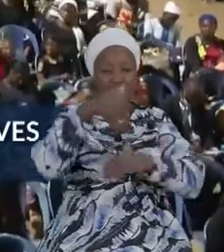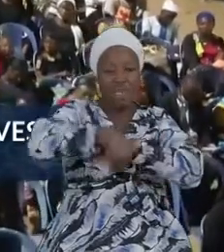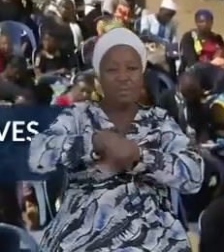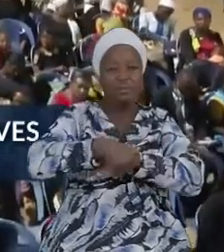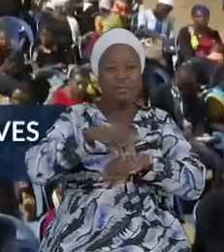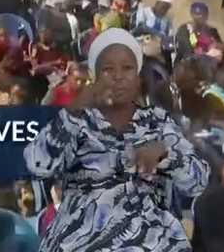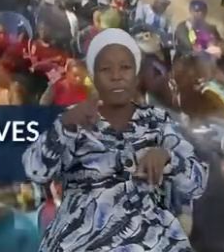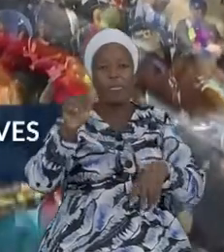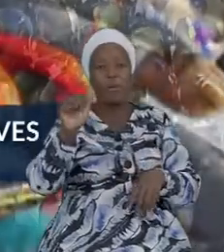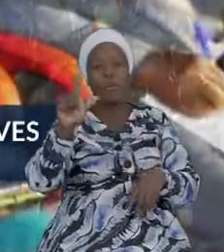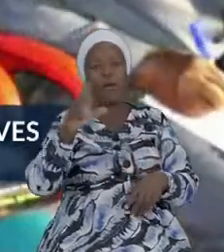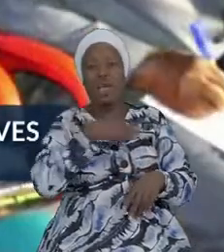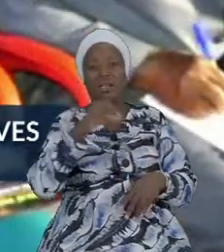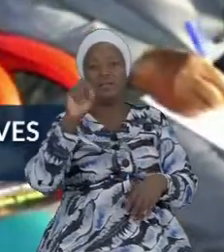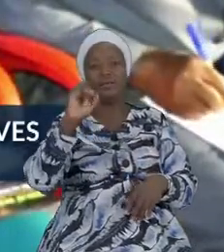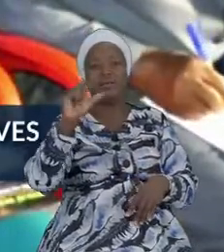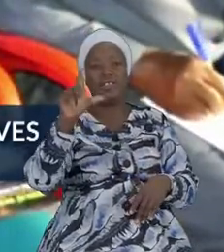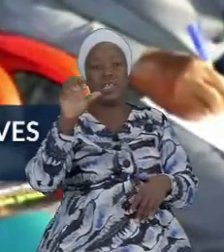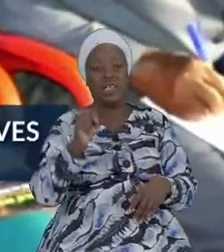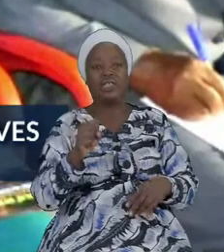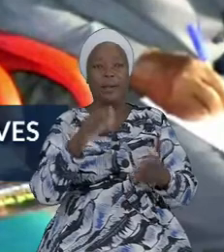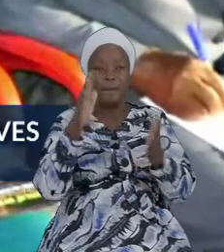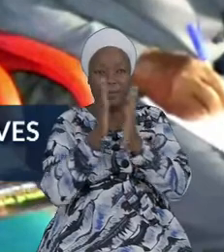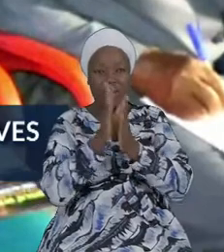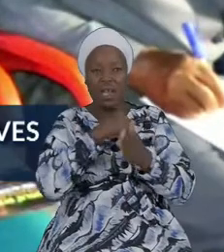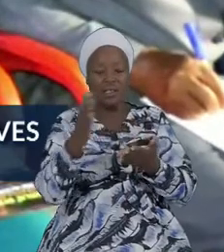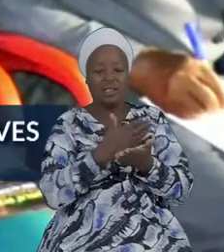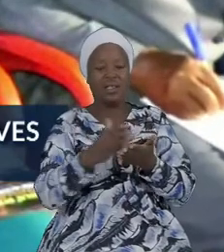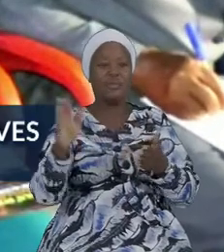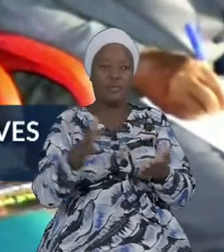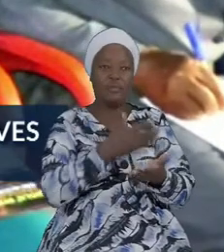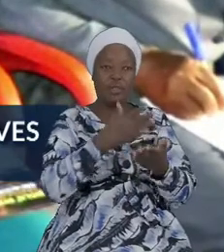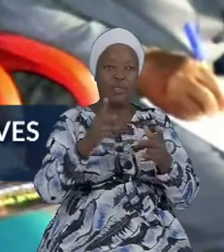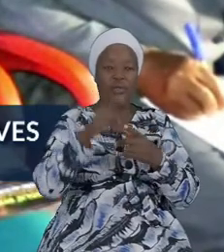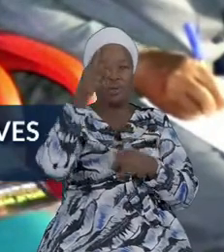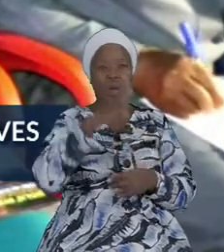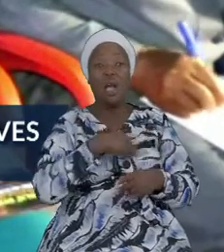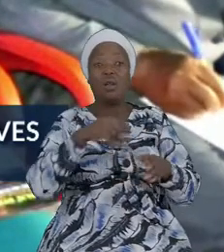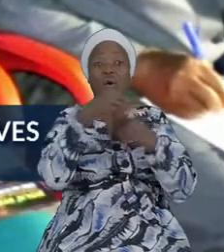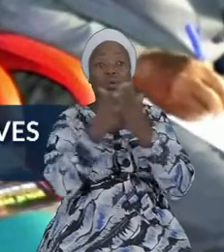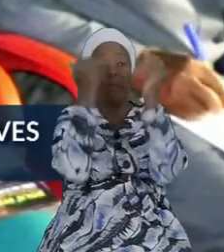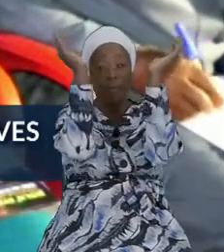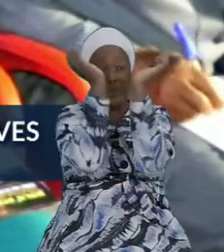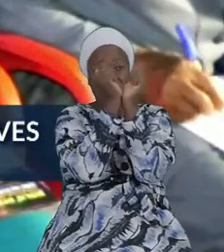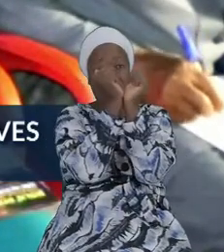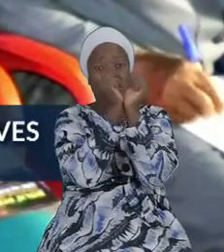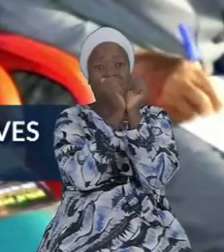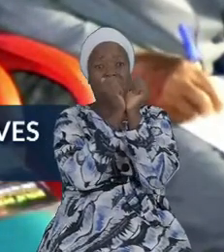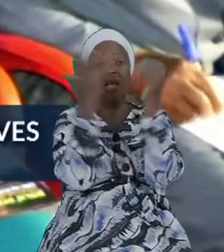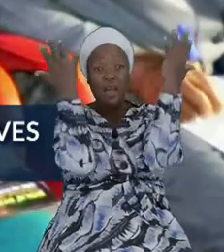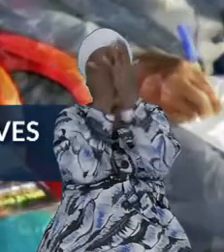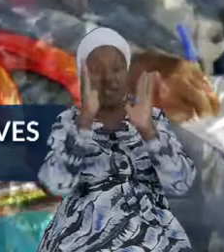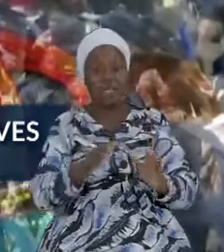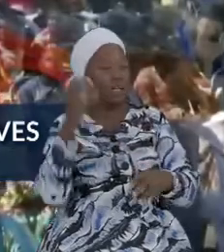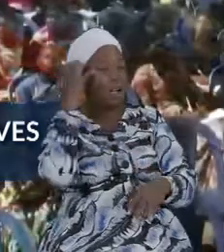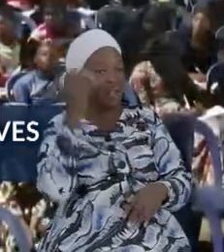Silas prayed, and they sang praises unto God. And the prisoners heard them. They had been